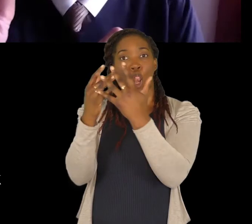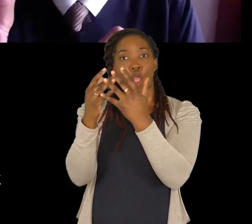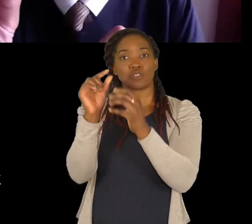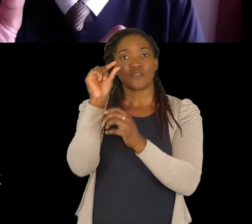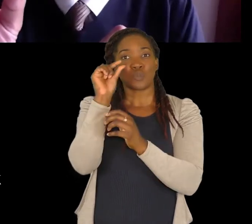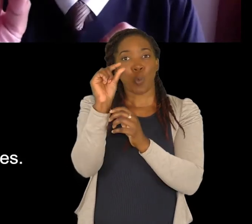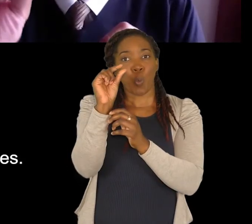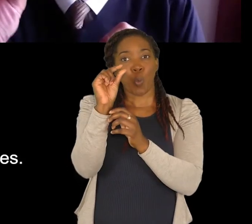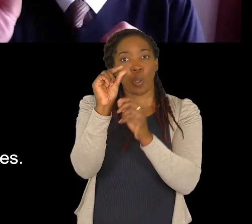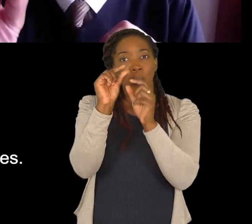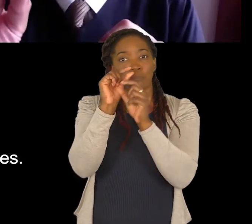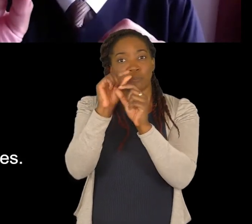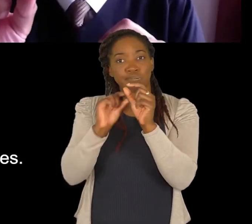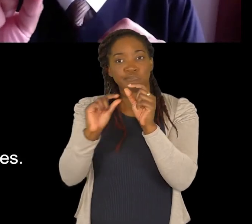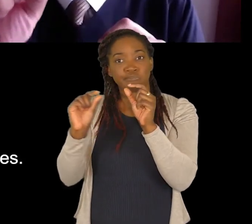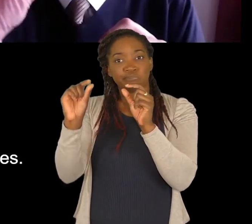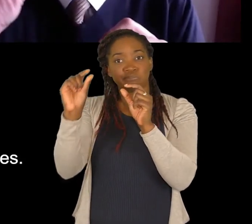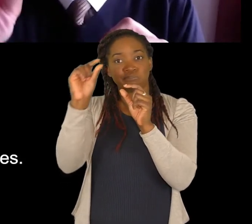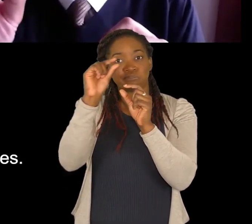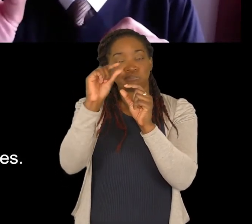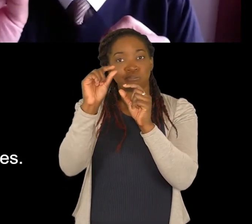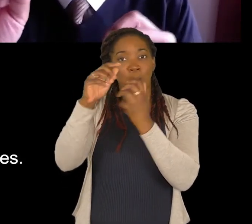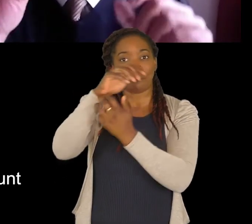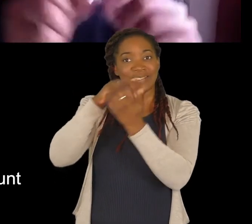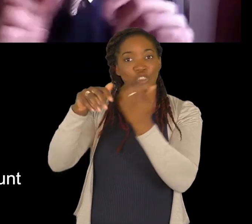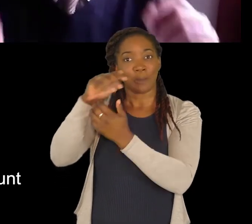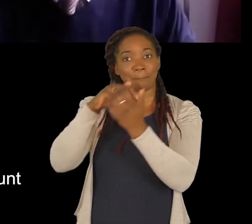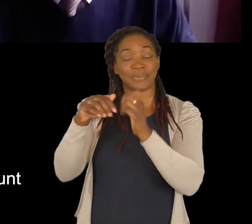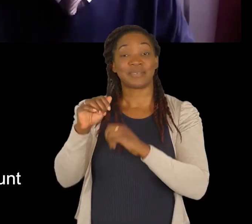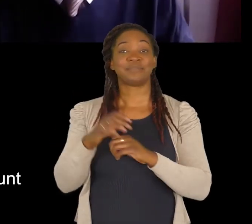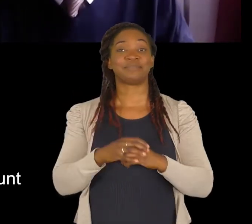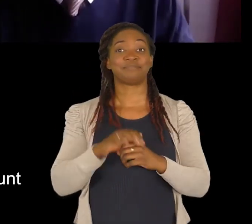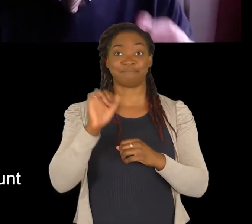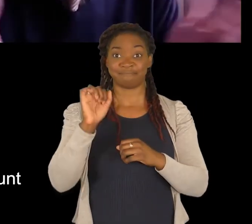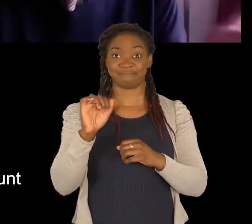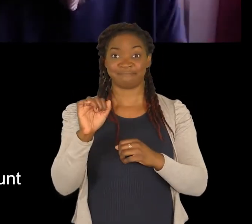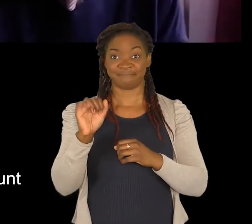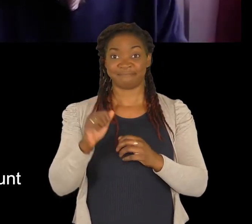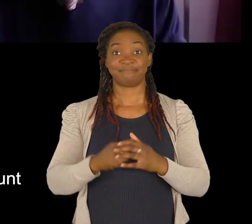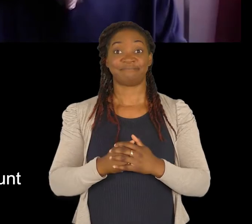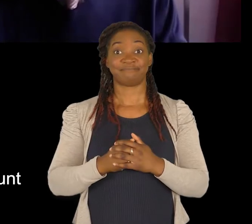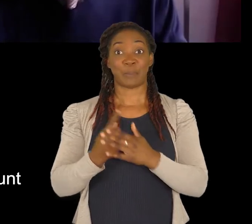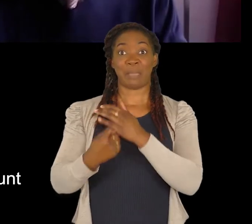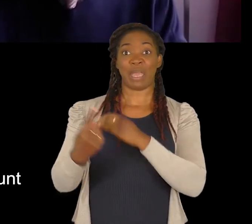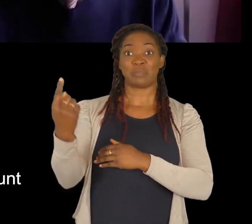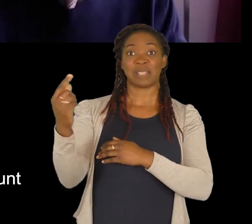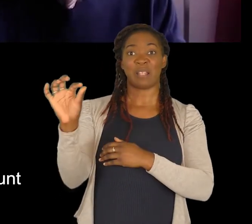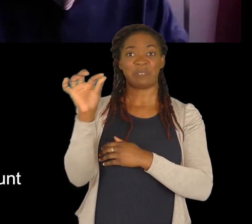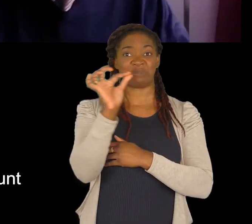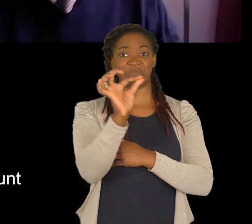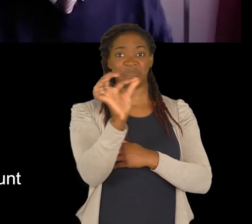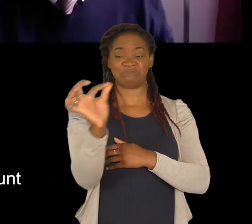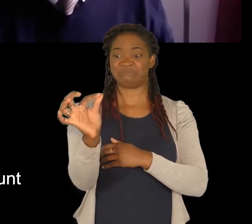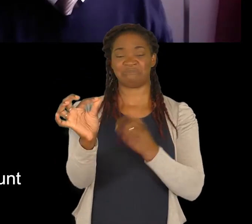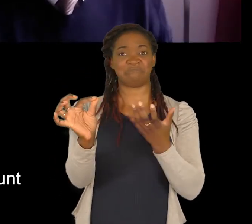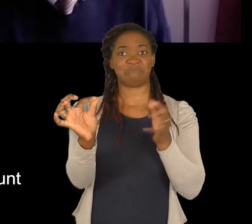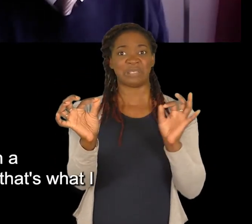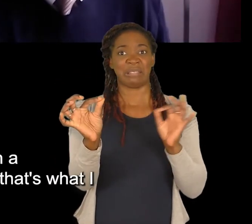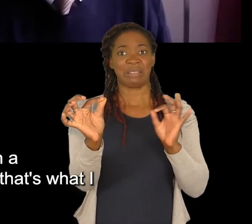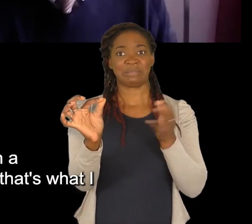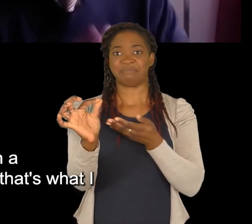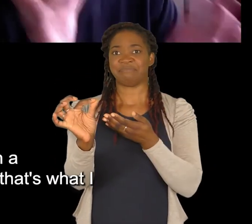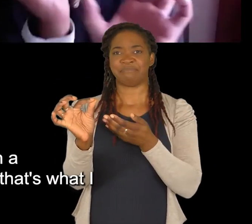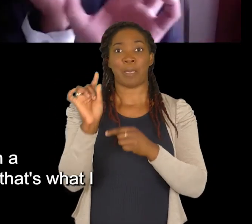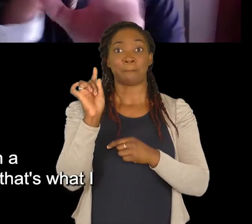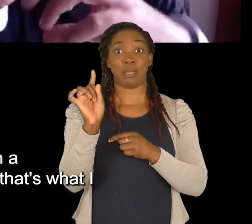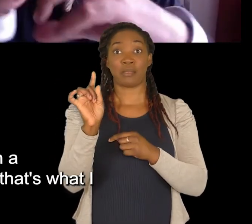of tiny pieces that are different colors and different shapes that by themselves, they don't amount to anything. If you saw it, you wouldn't